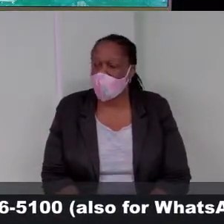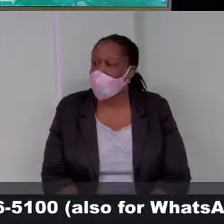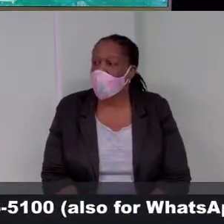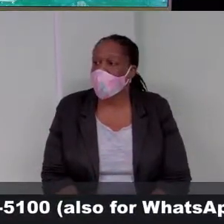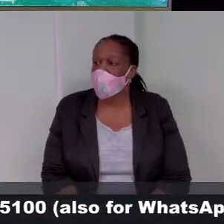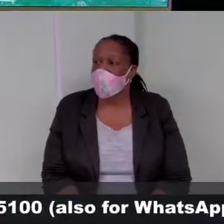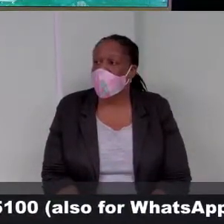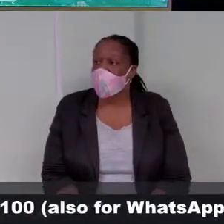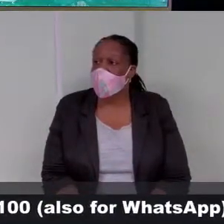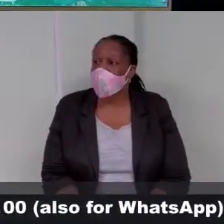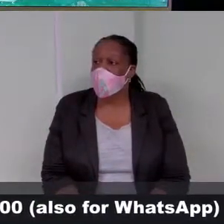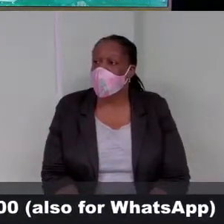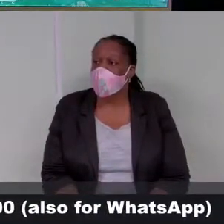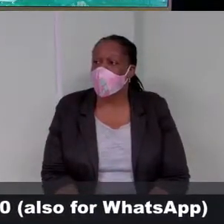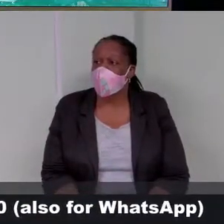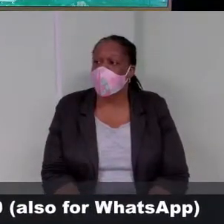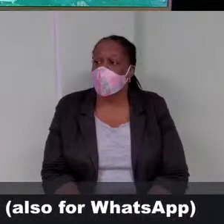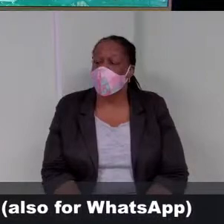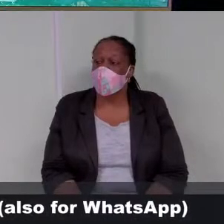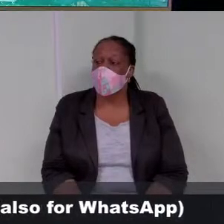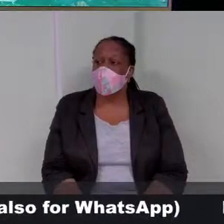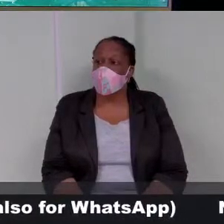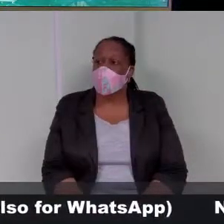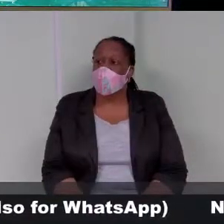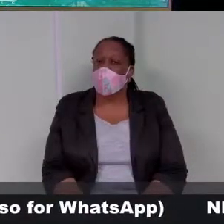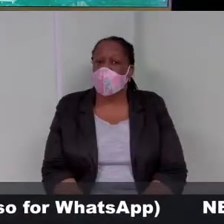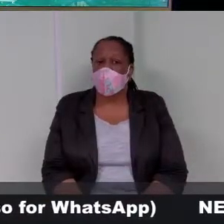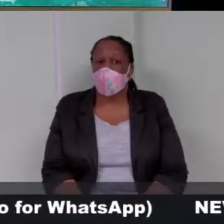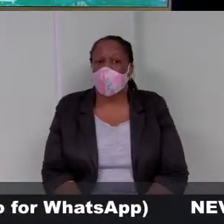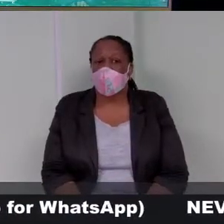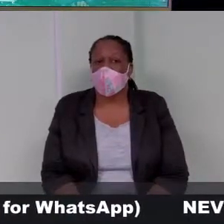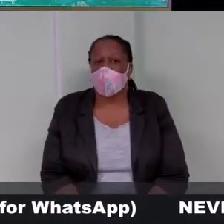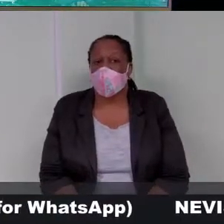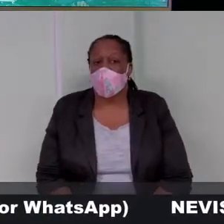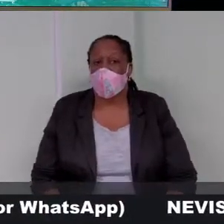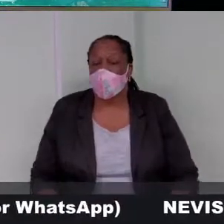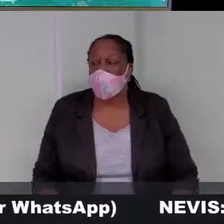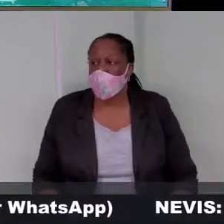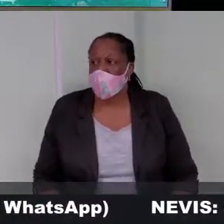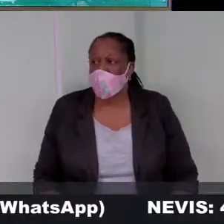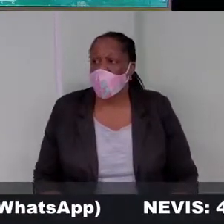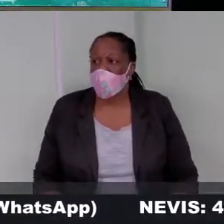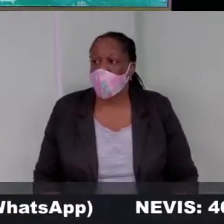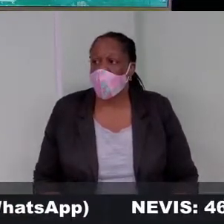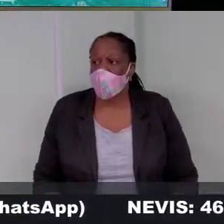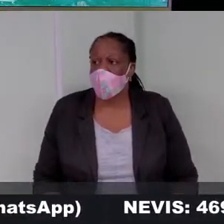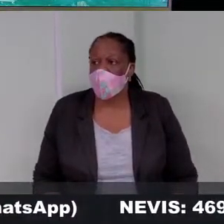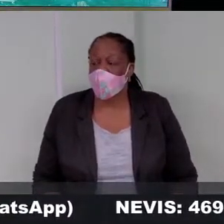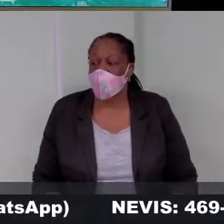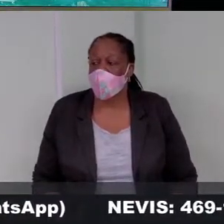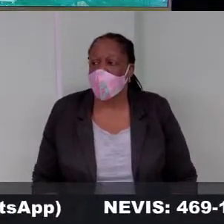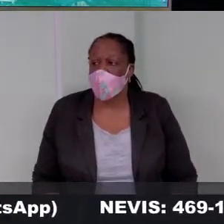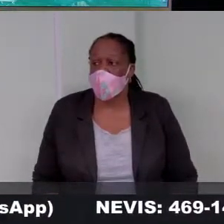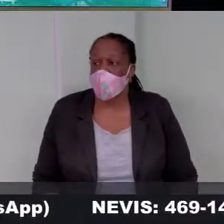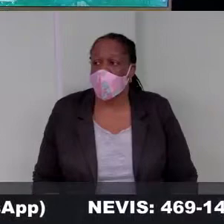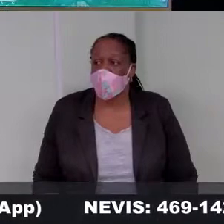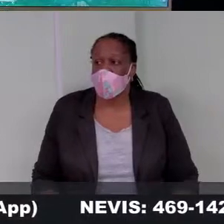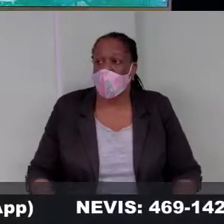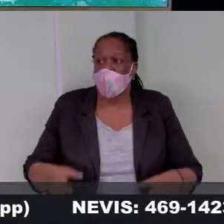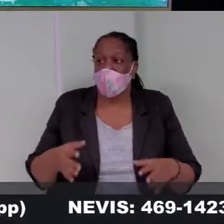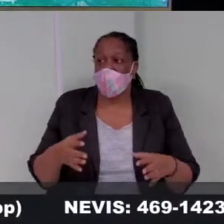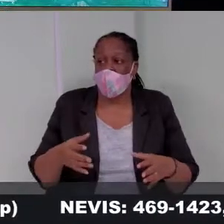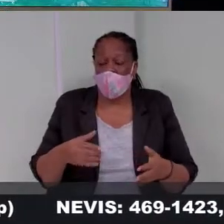think it's over 2 million vaccines available by the end of next year. Now, St. Kitts and Nevis, along